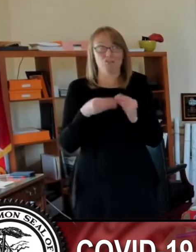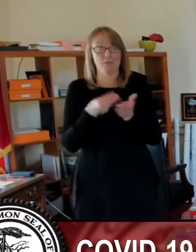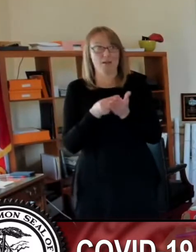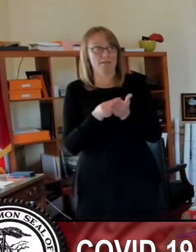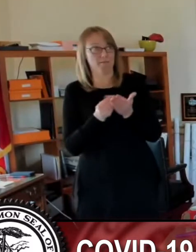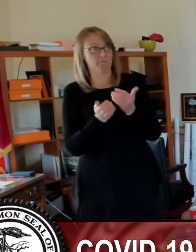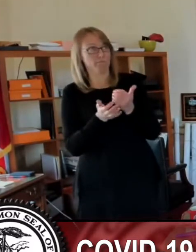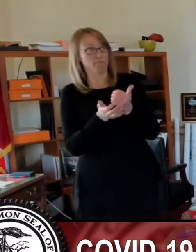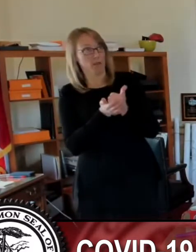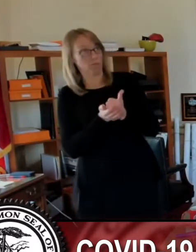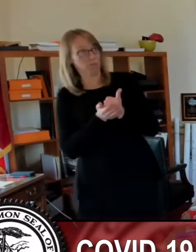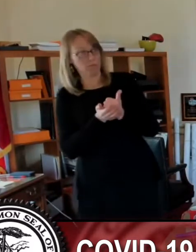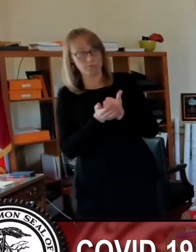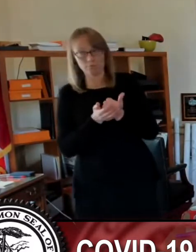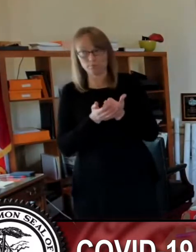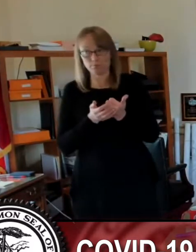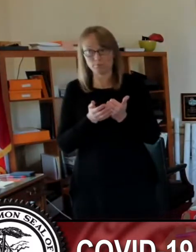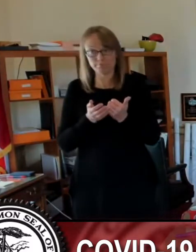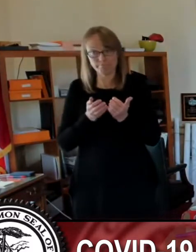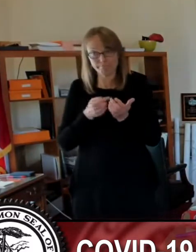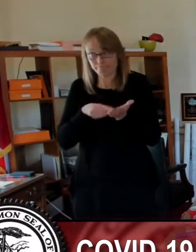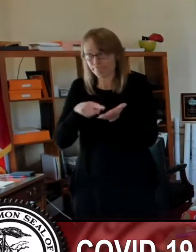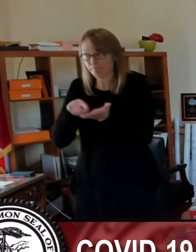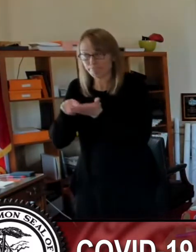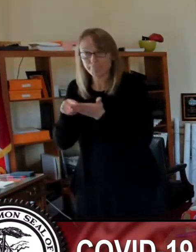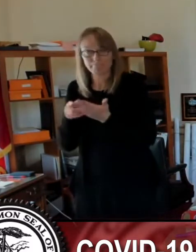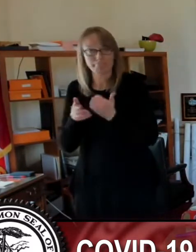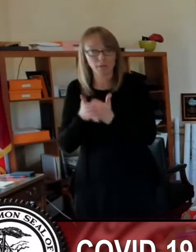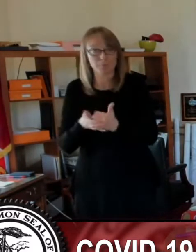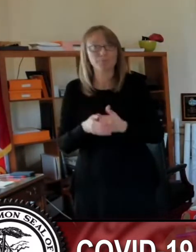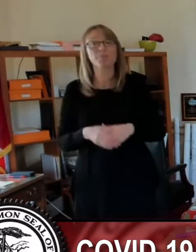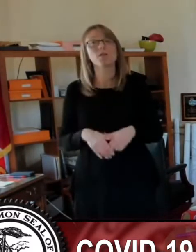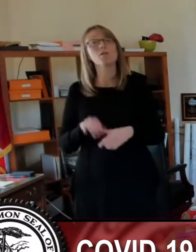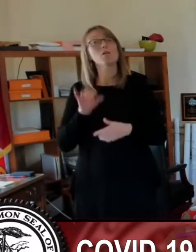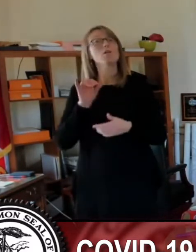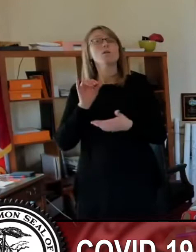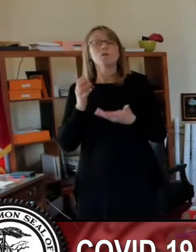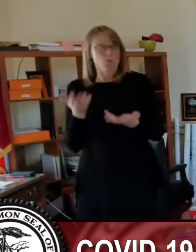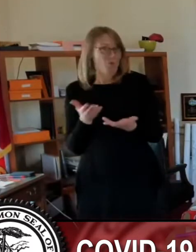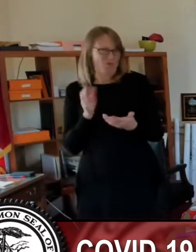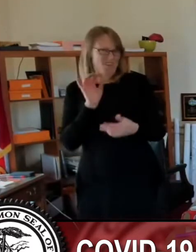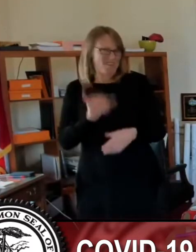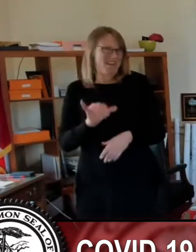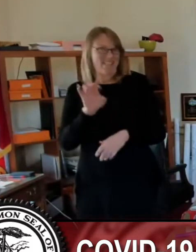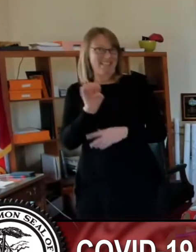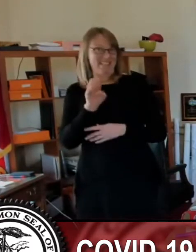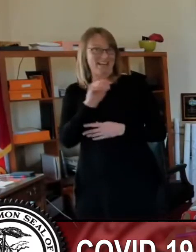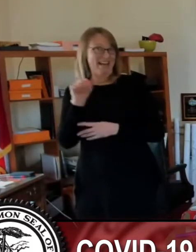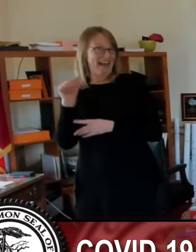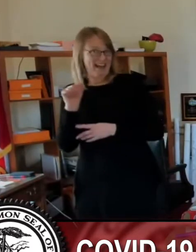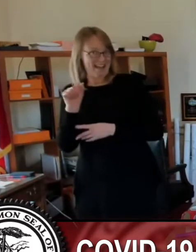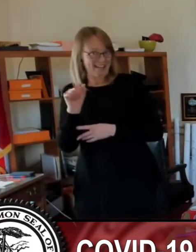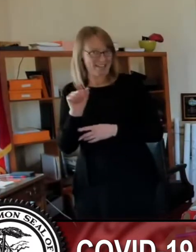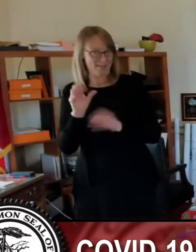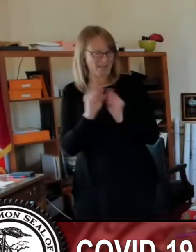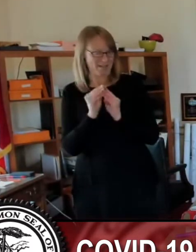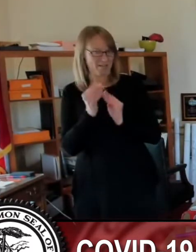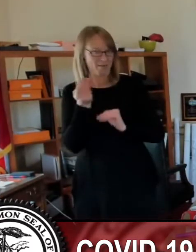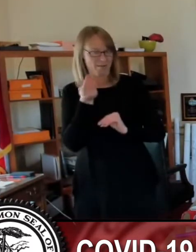what we're doing at E&A. And then lastly, tomorrow's election day. I know you all know